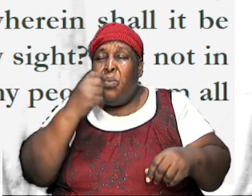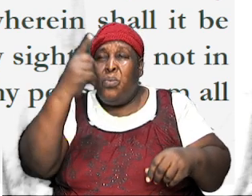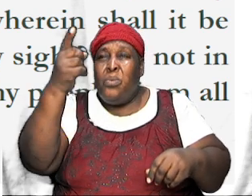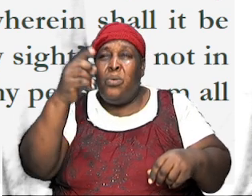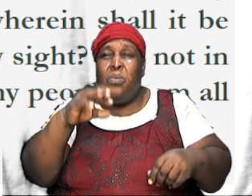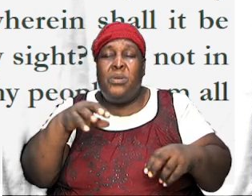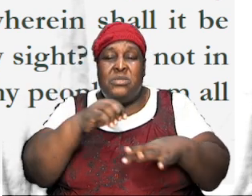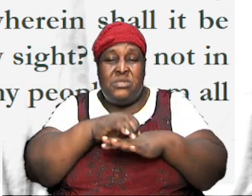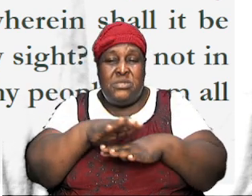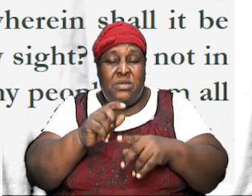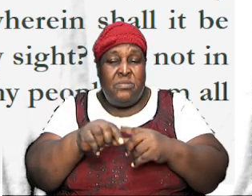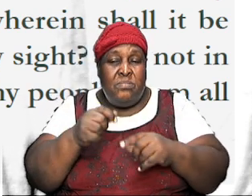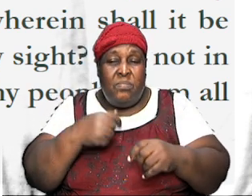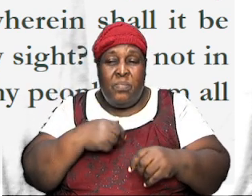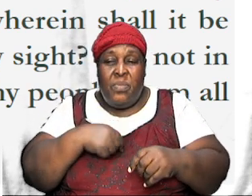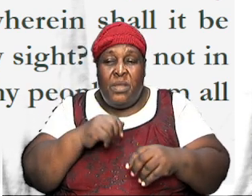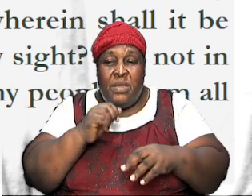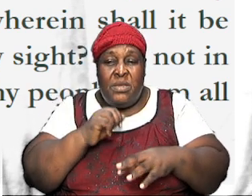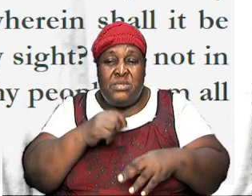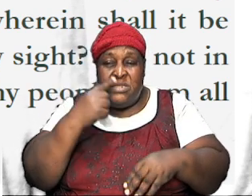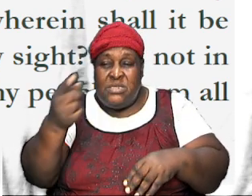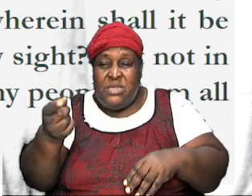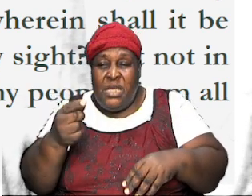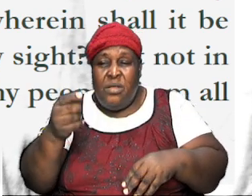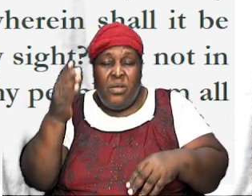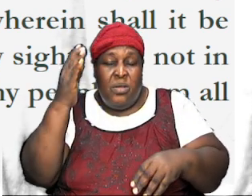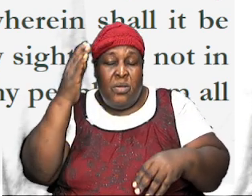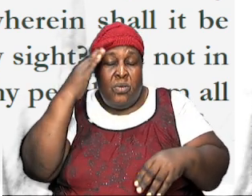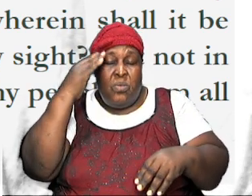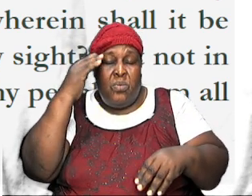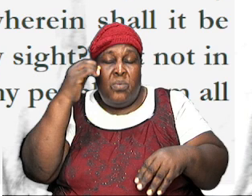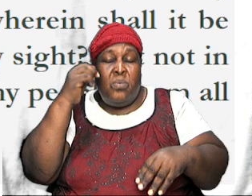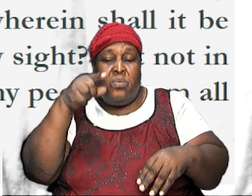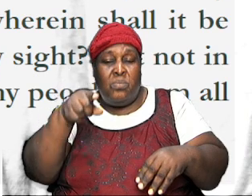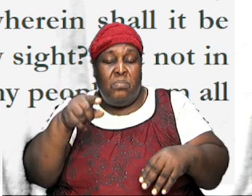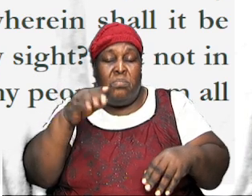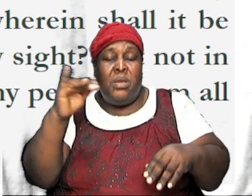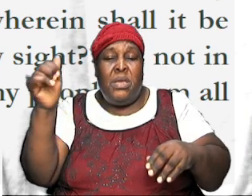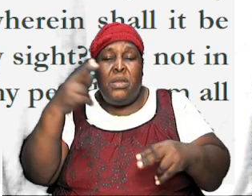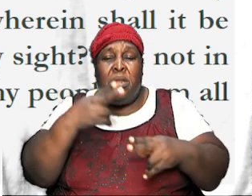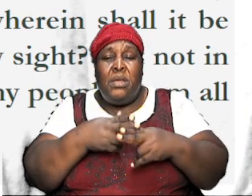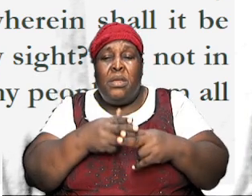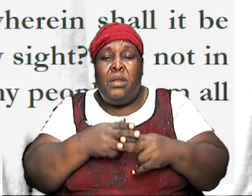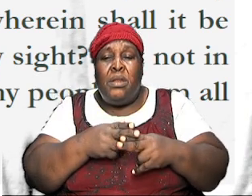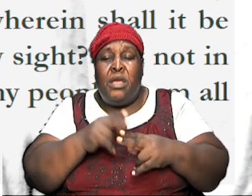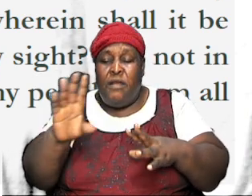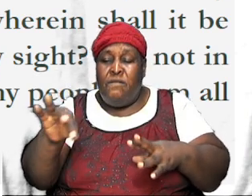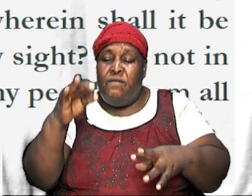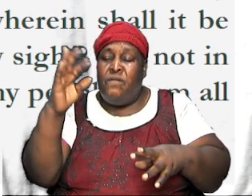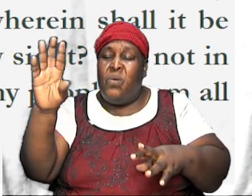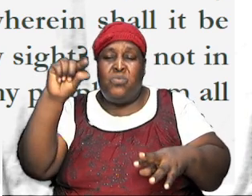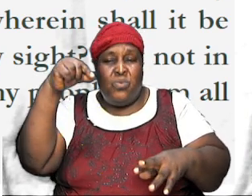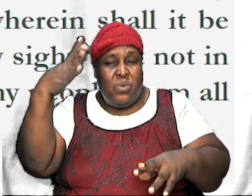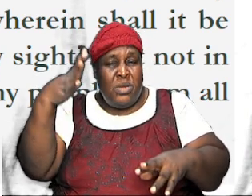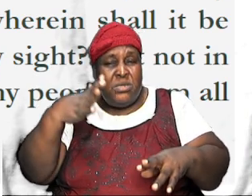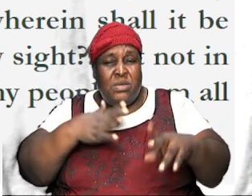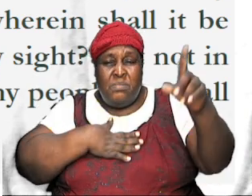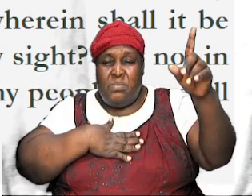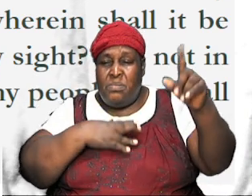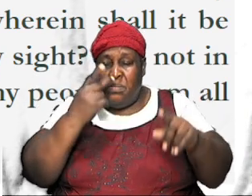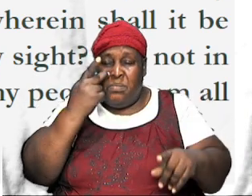thee. Yet thou hast said, I know thee by name, and thou hast also found grace in my